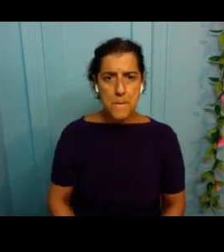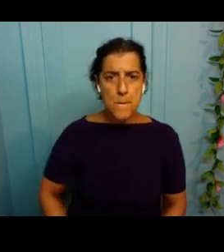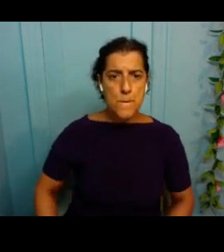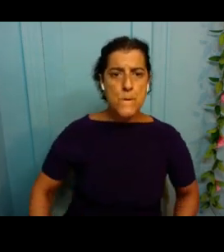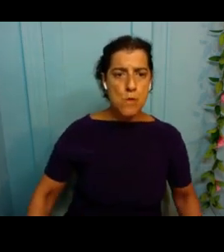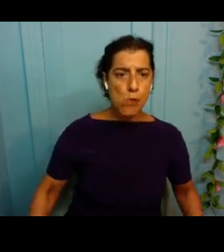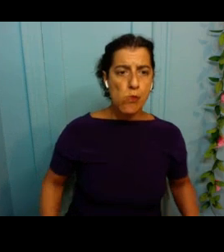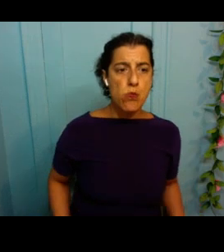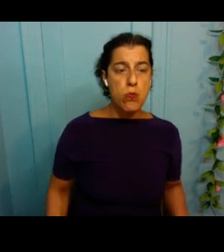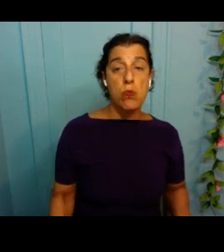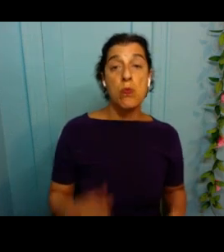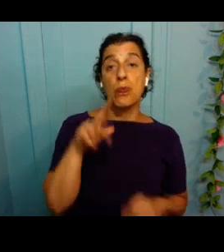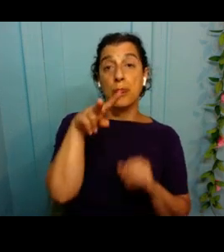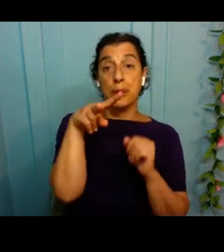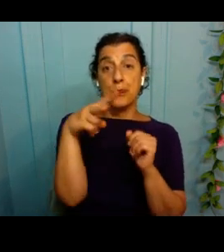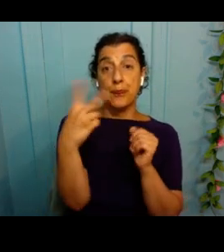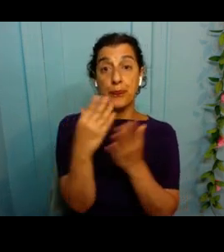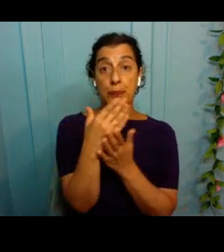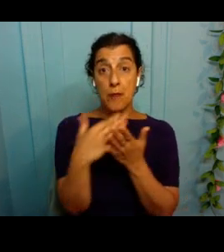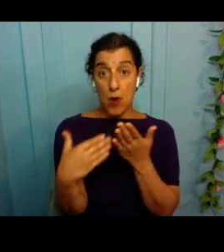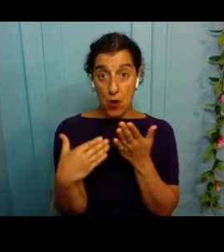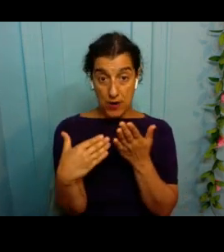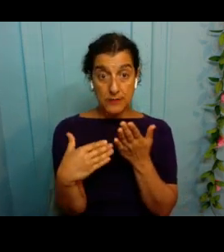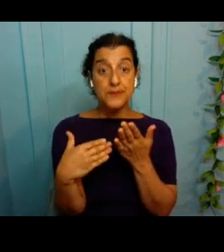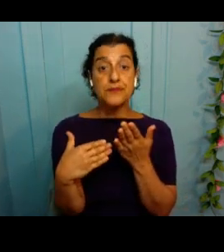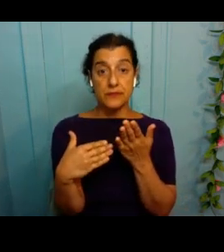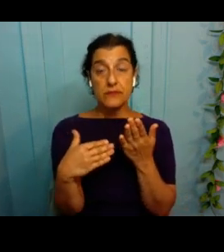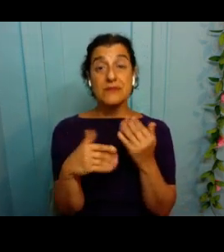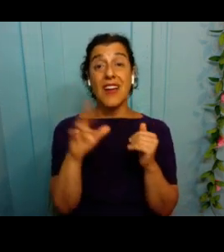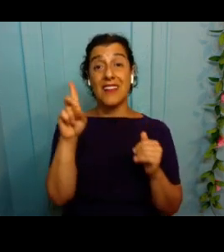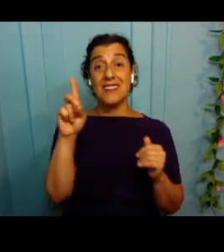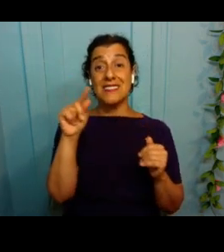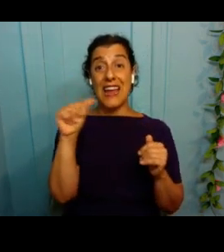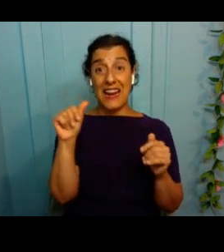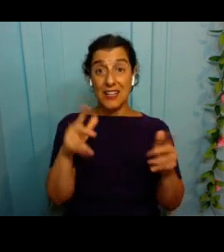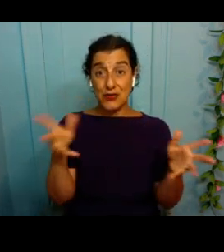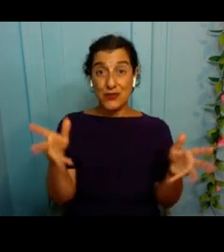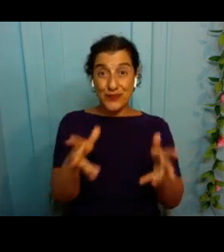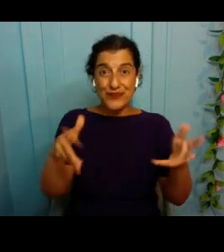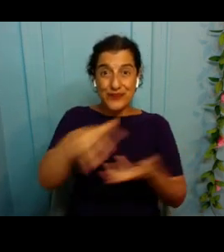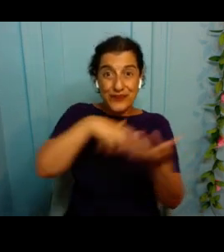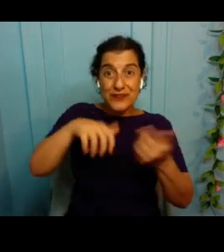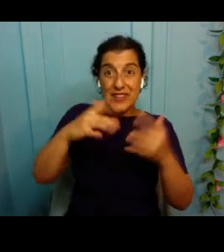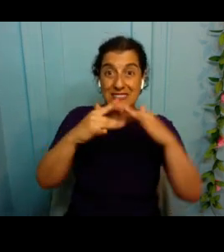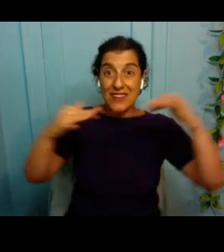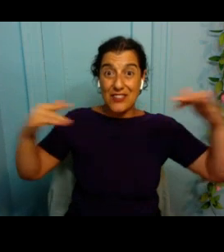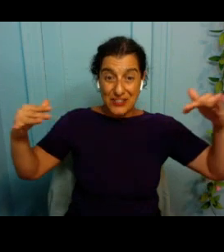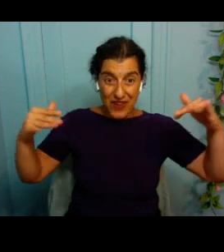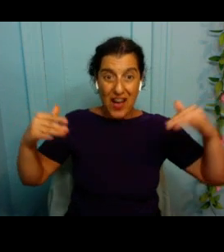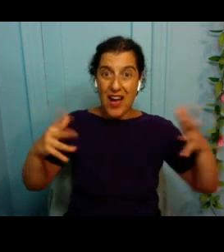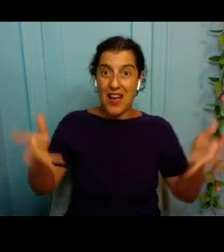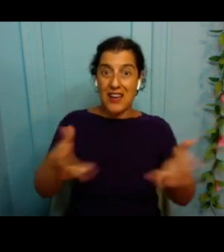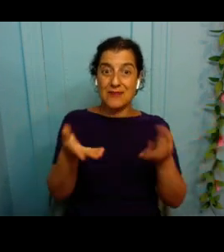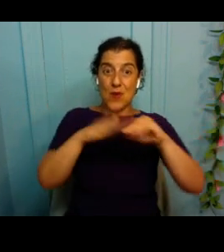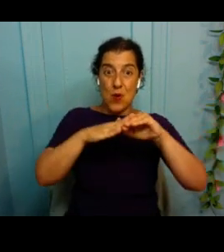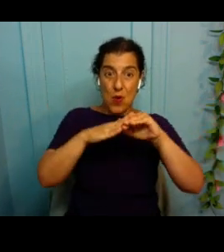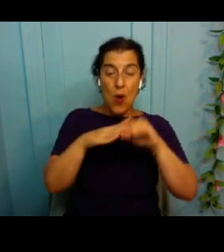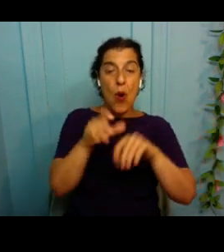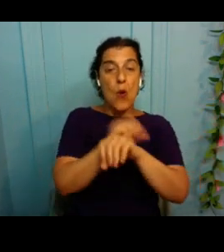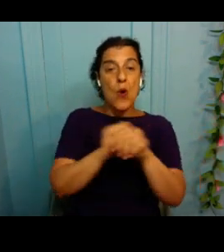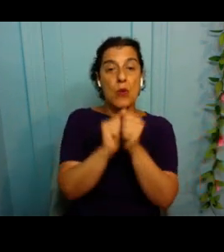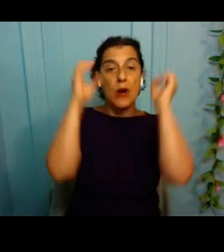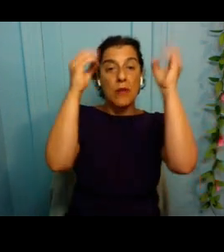So a second component of this was to diversify the data. We worked with Professor Peter Jurgits in his